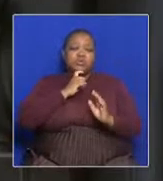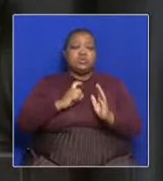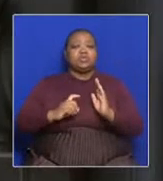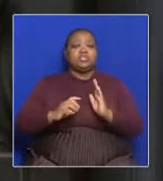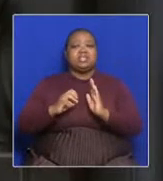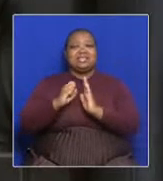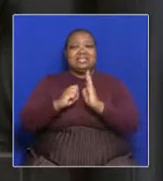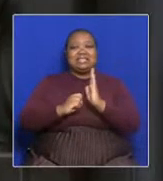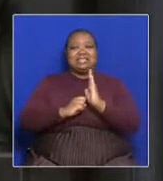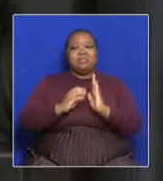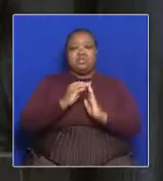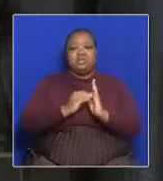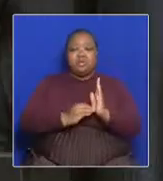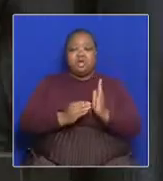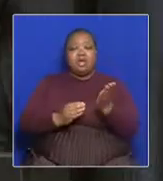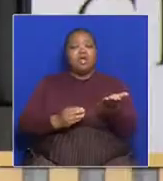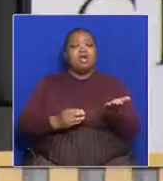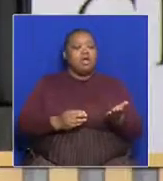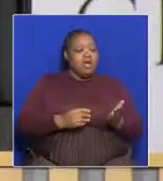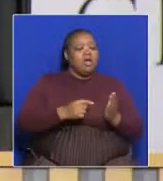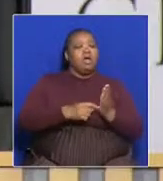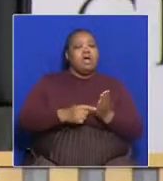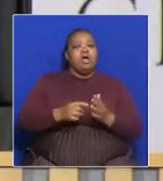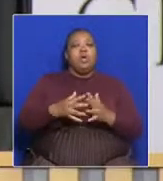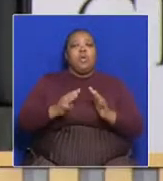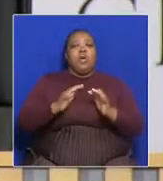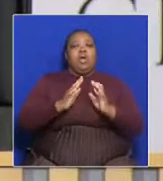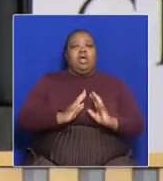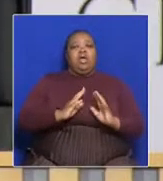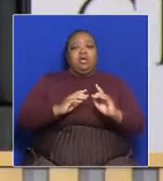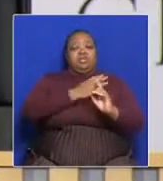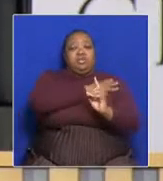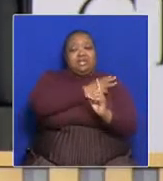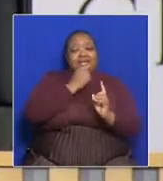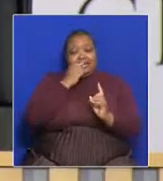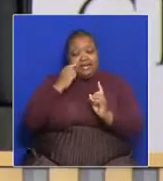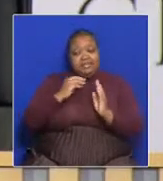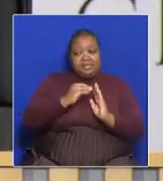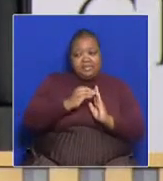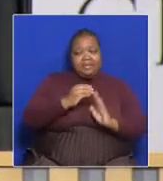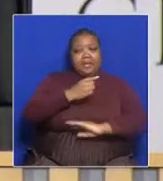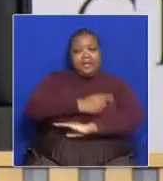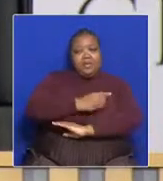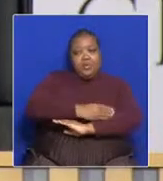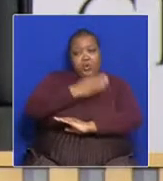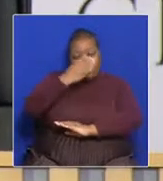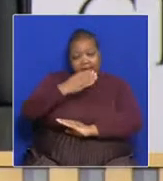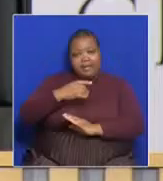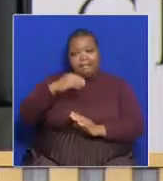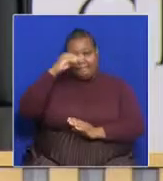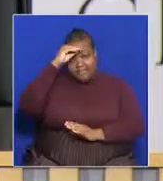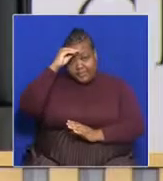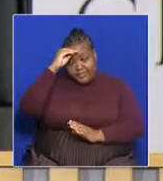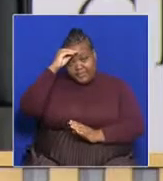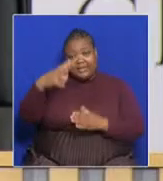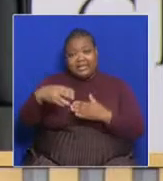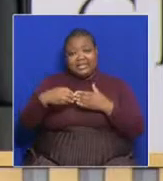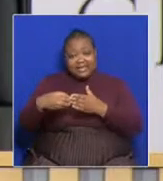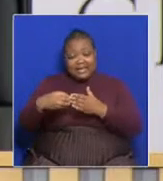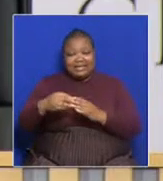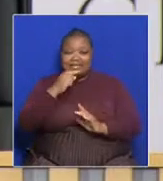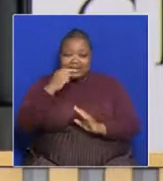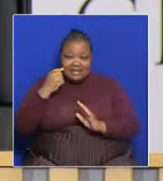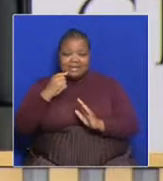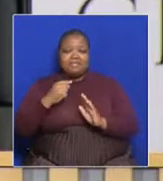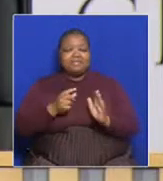warehouse manager, that's her name. There's the Border Police guy, that's his name. Then we saw a customs guy, this is his name.